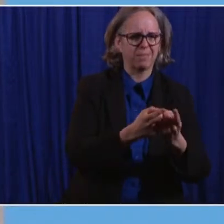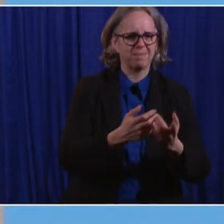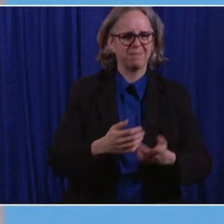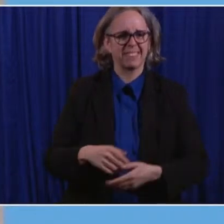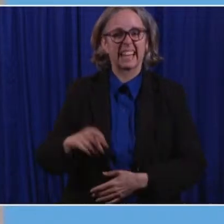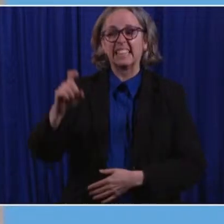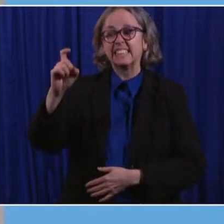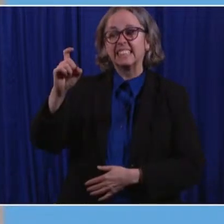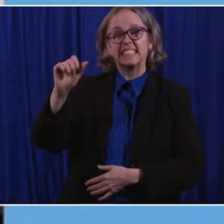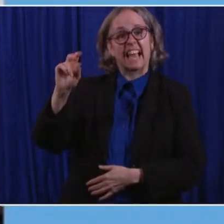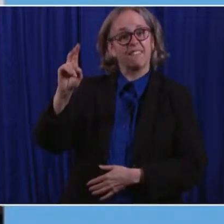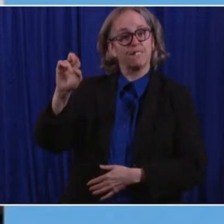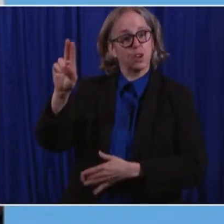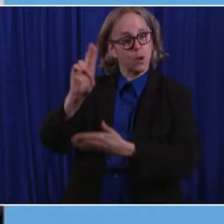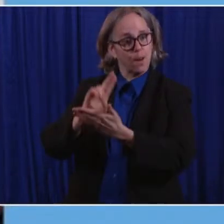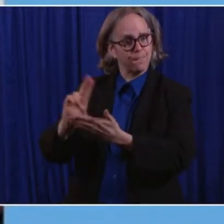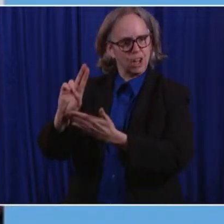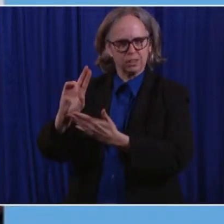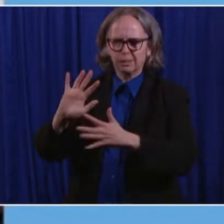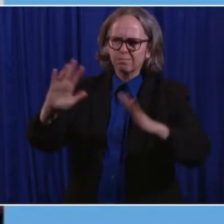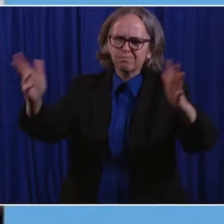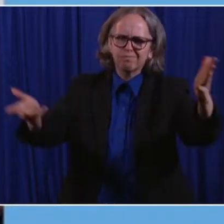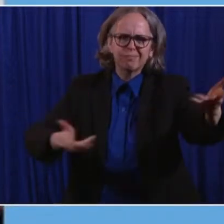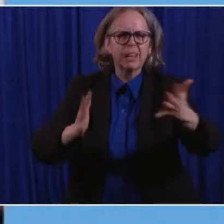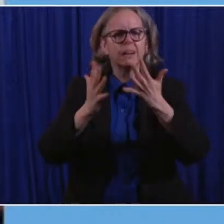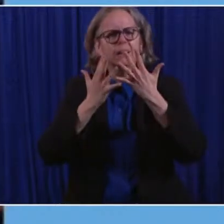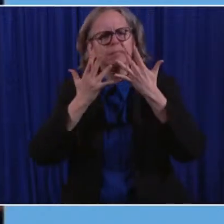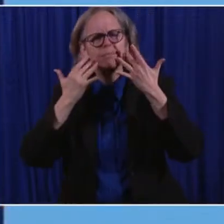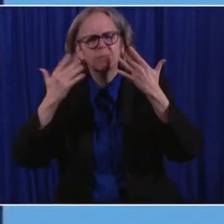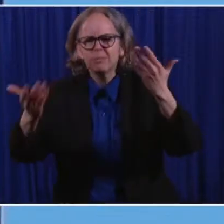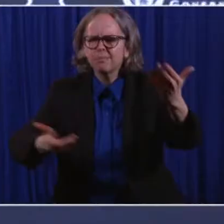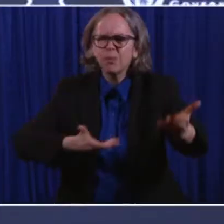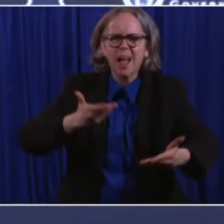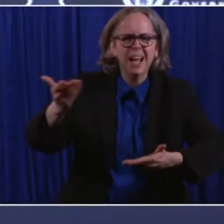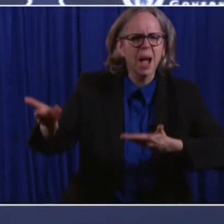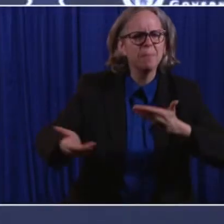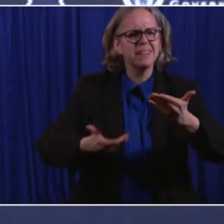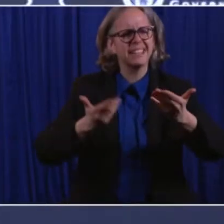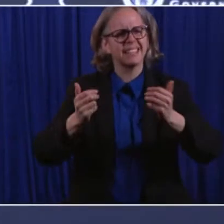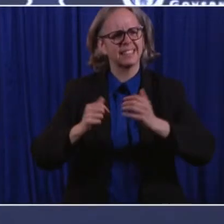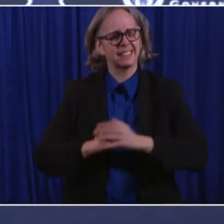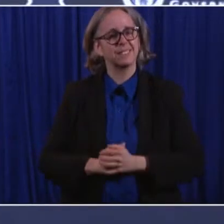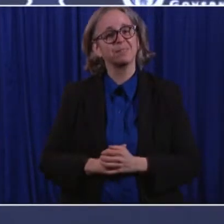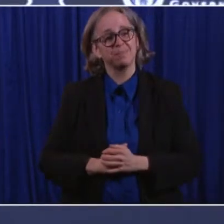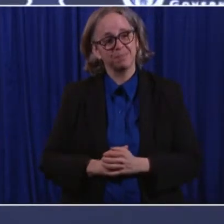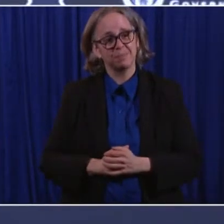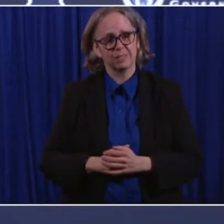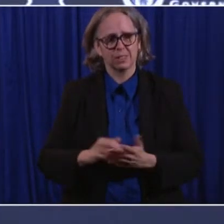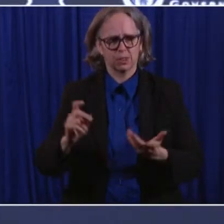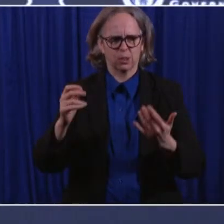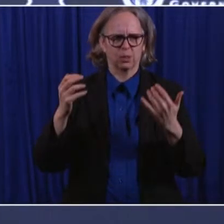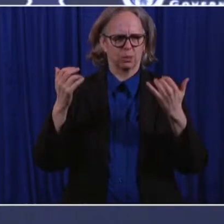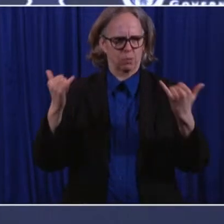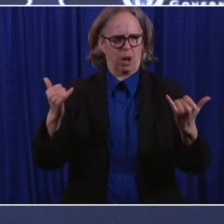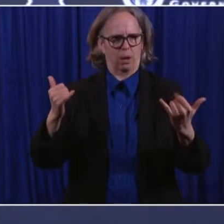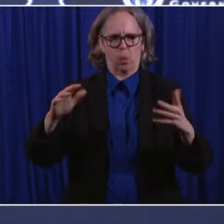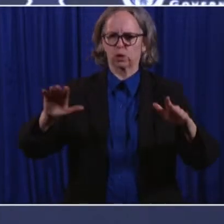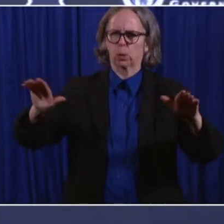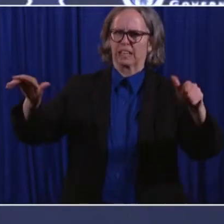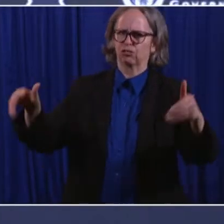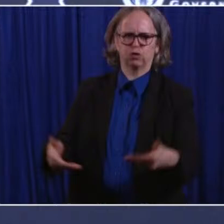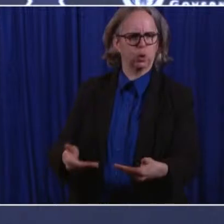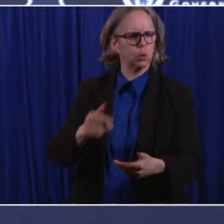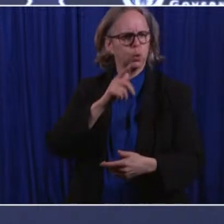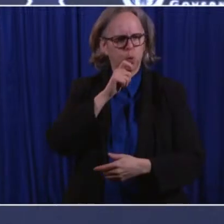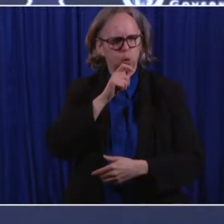so very, very much. I want to introduce, to start off with, Reverend President, Mr. President, Michael